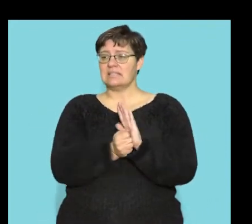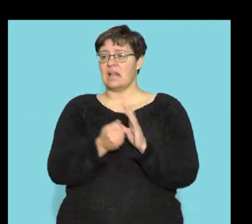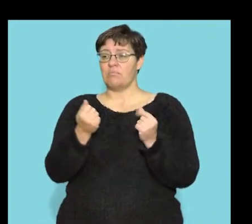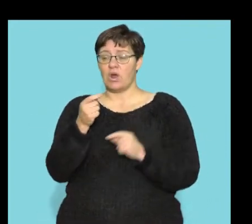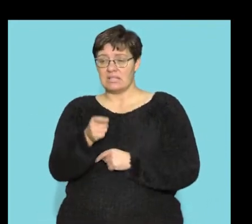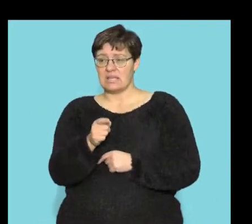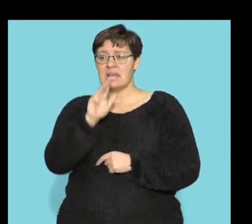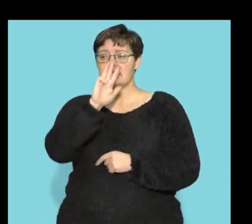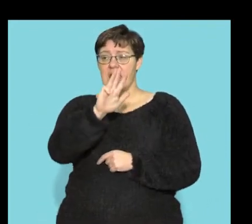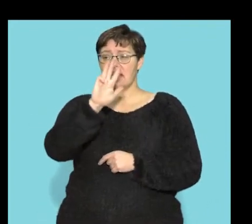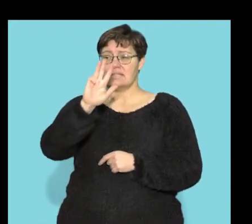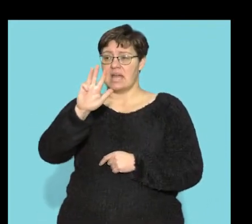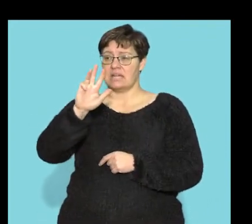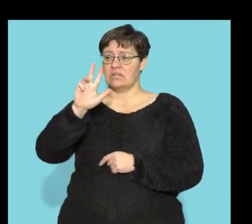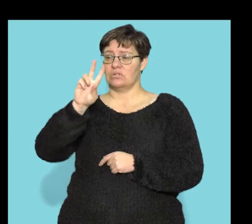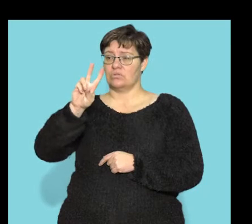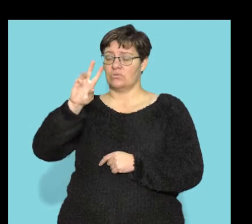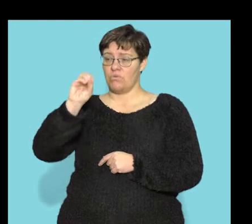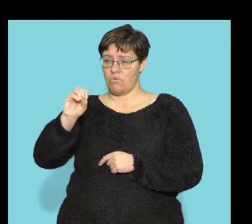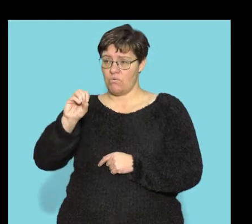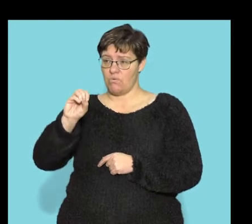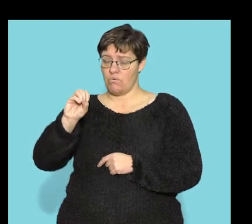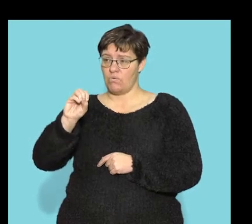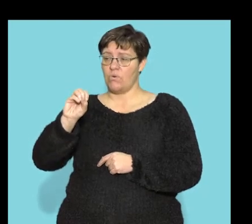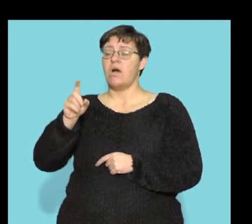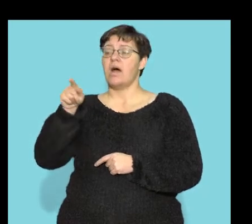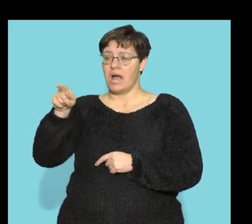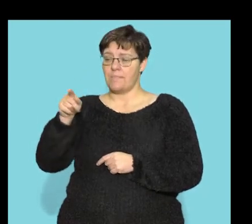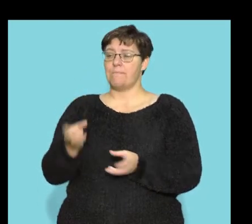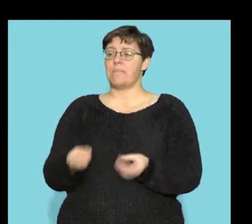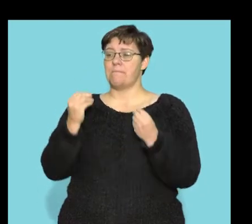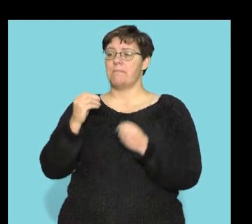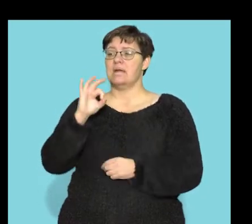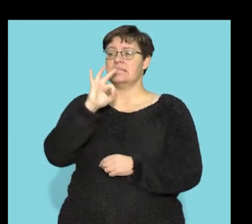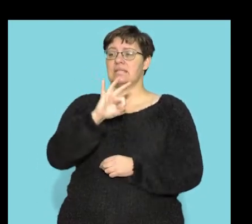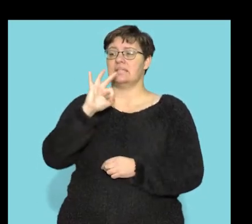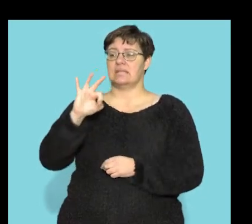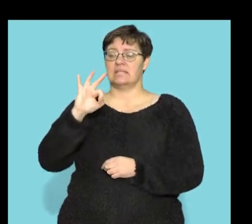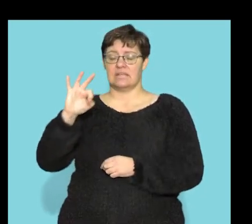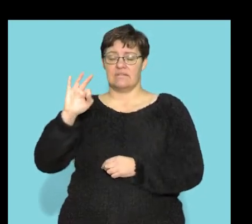price of the goods that were returned, and obviously this will give me now a figure of